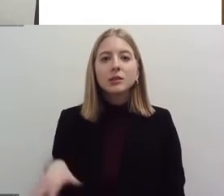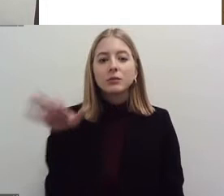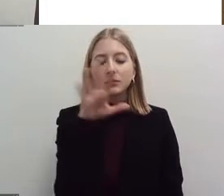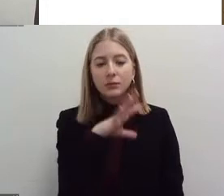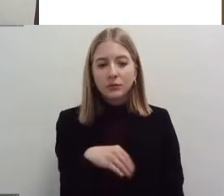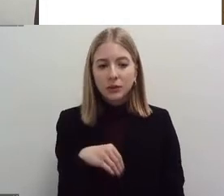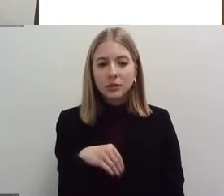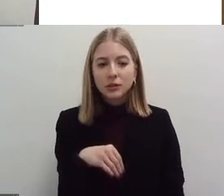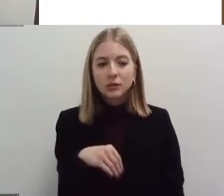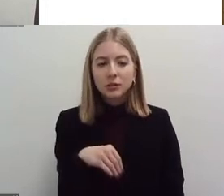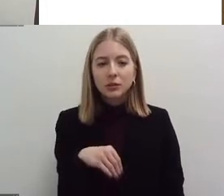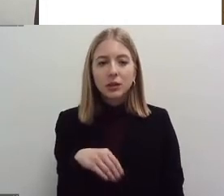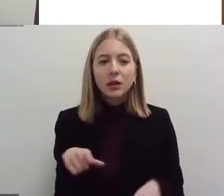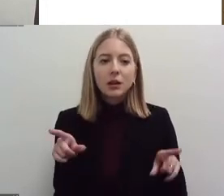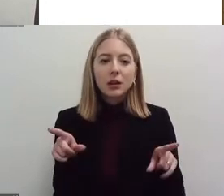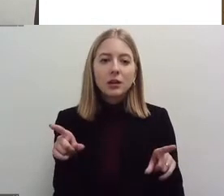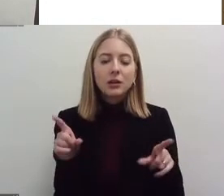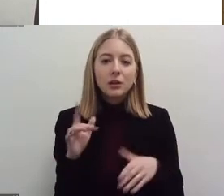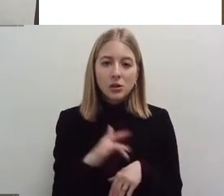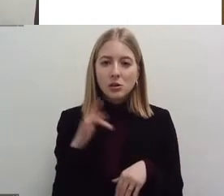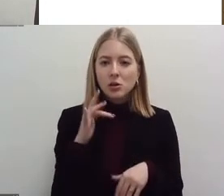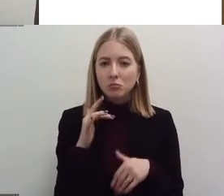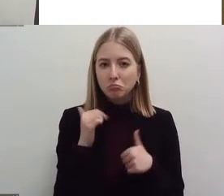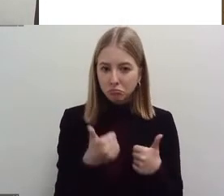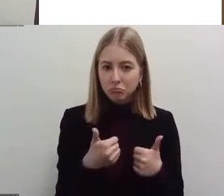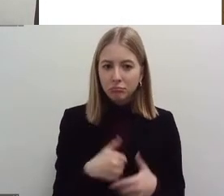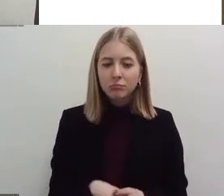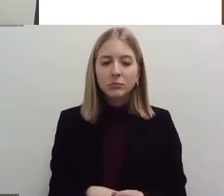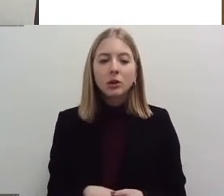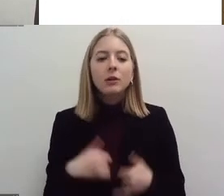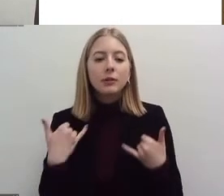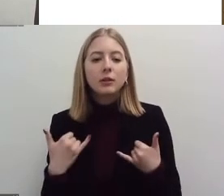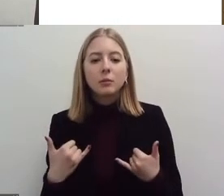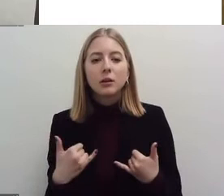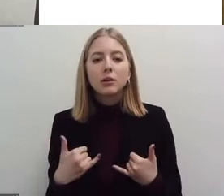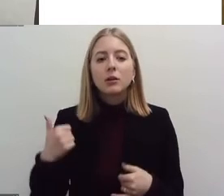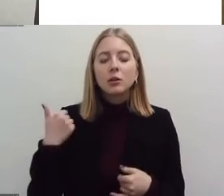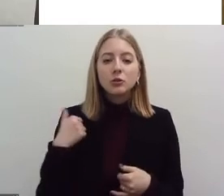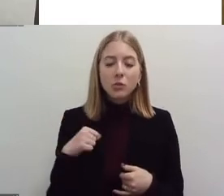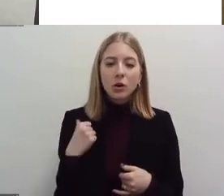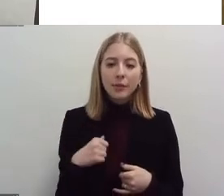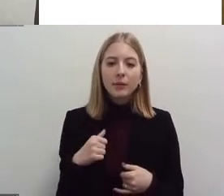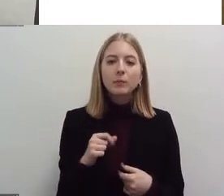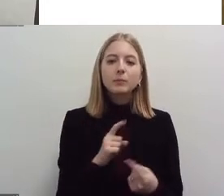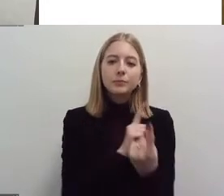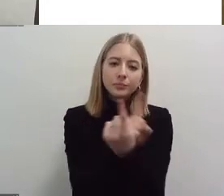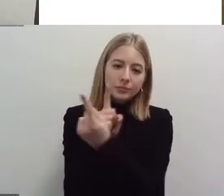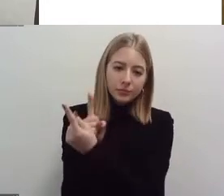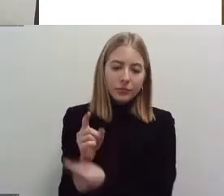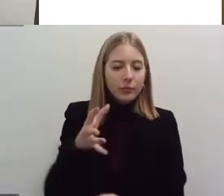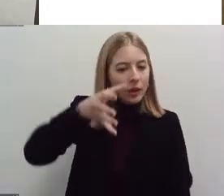Meeting these courageous, strong-willed, gentle, intelligent young adults and children, most of them still experiencing the